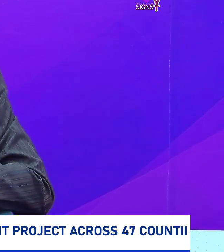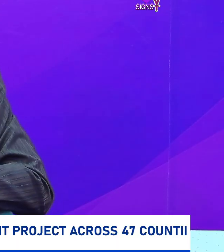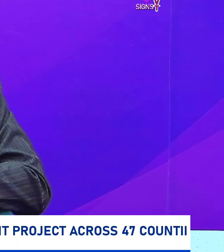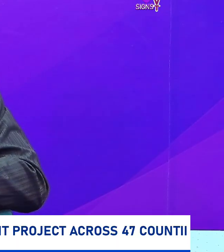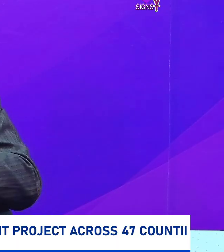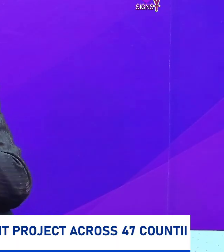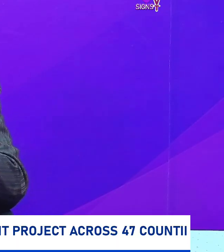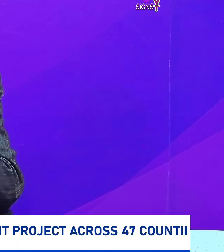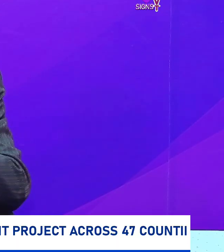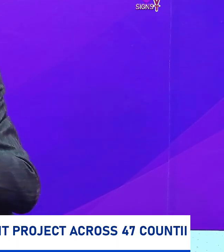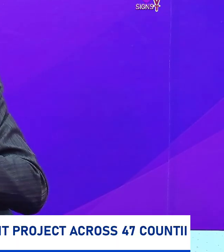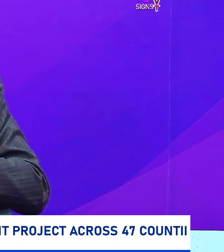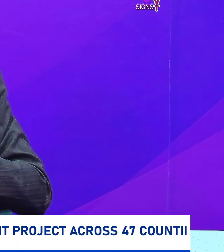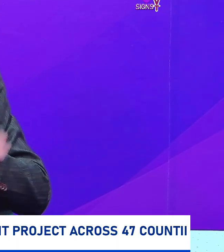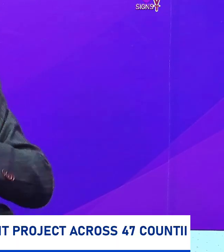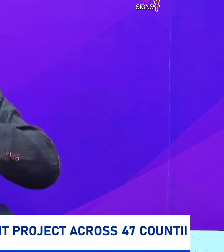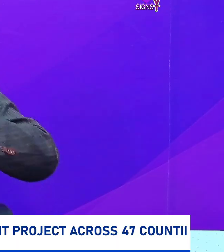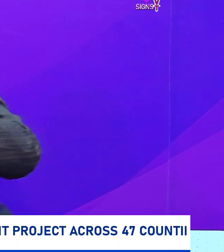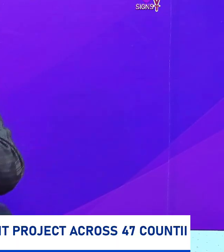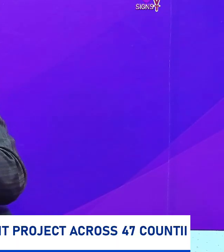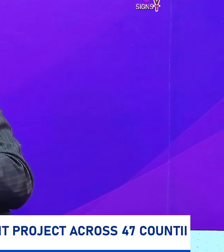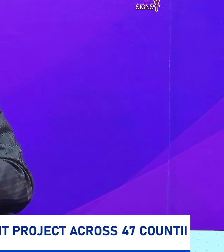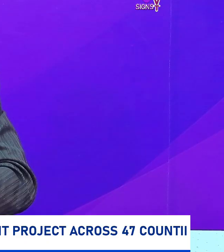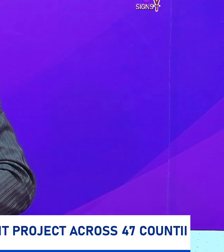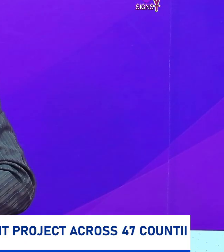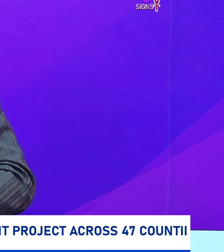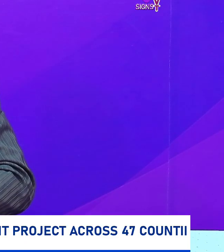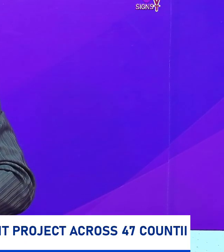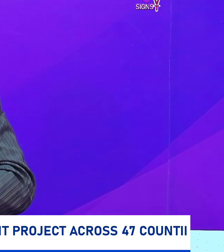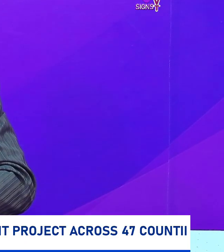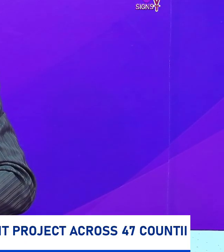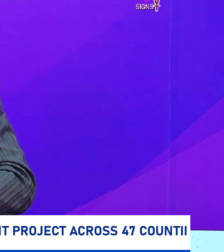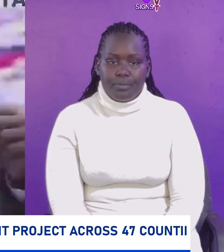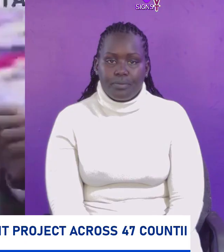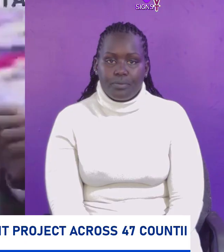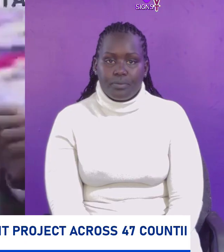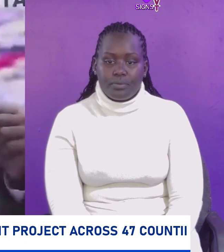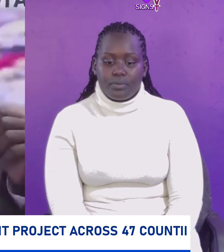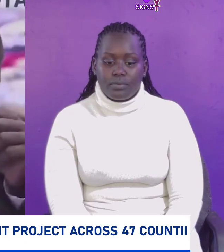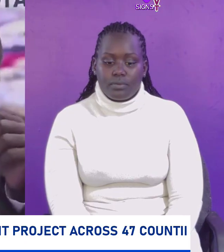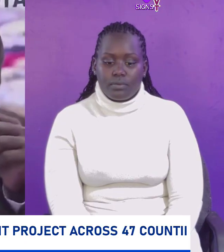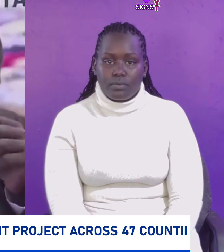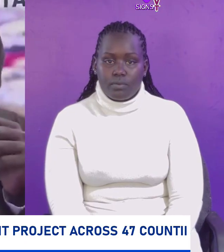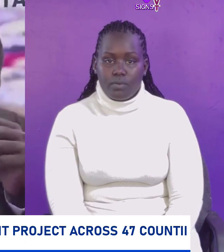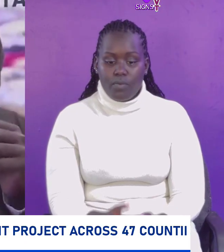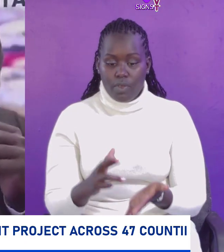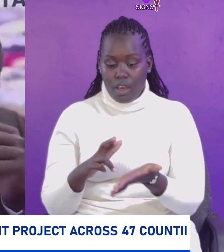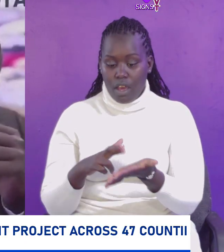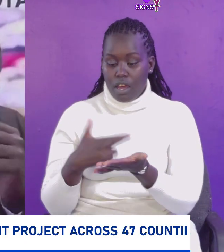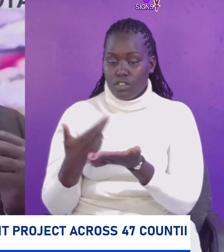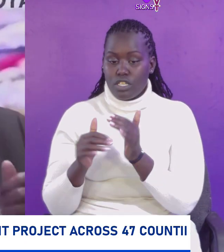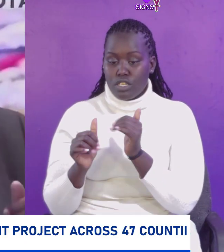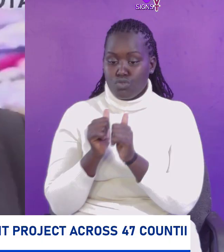nationwide to support their business ideas and training opportunities. The resources